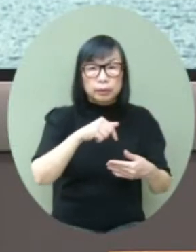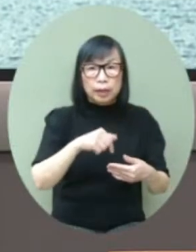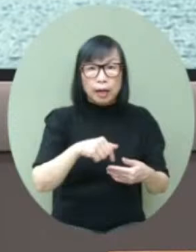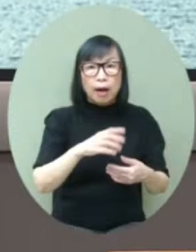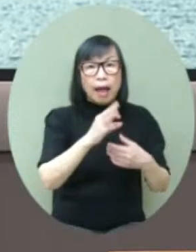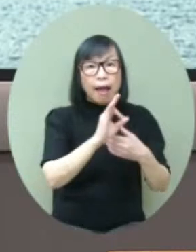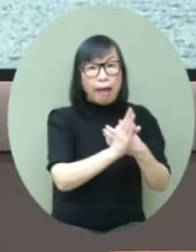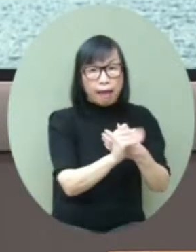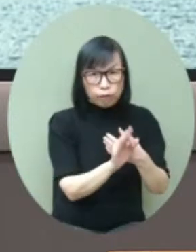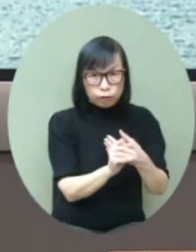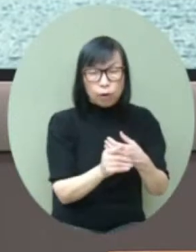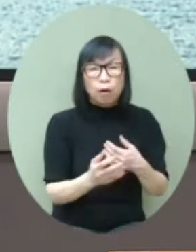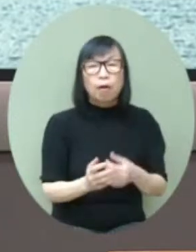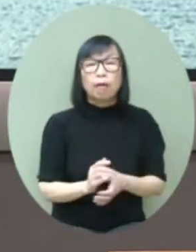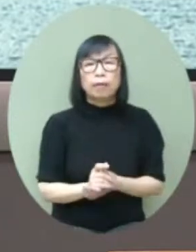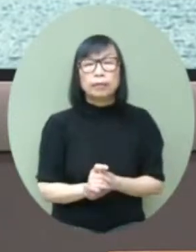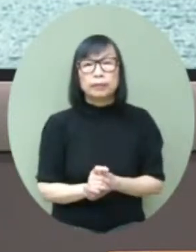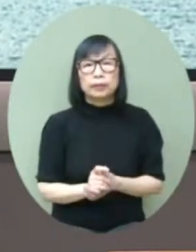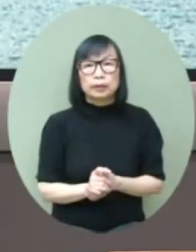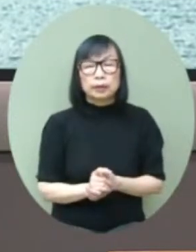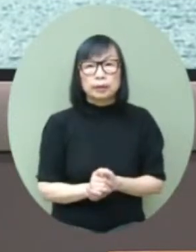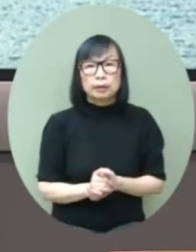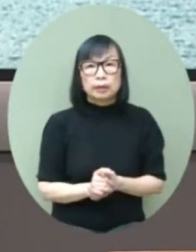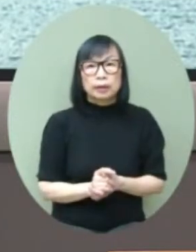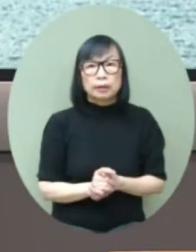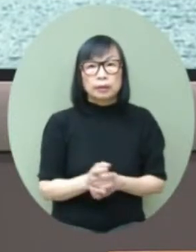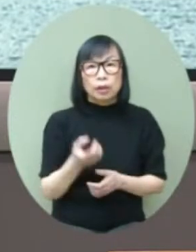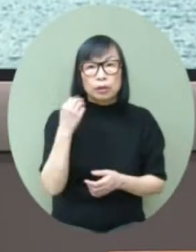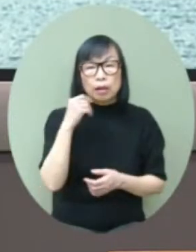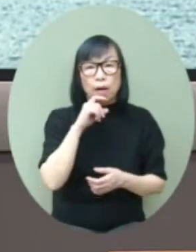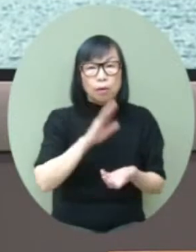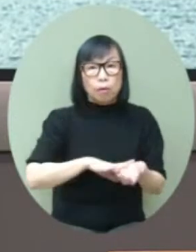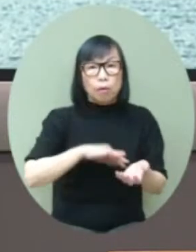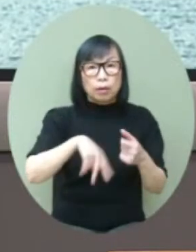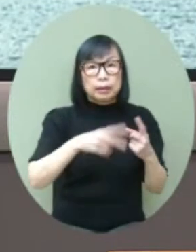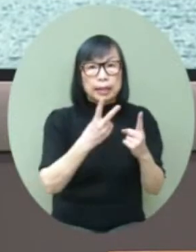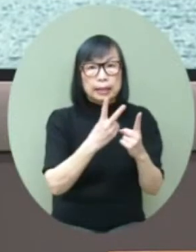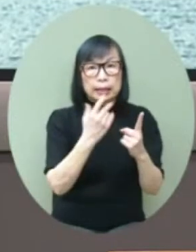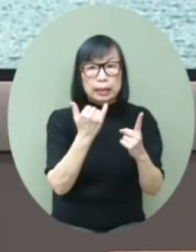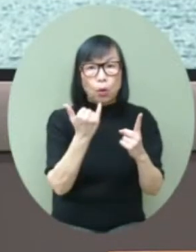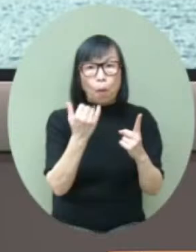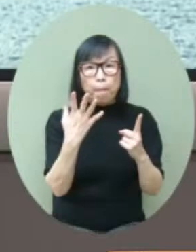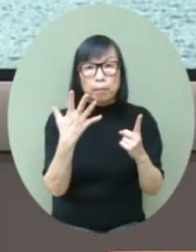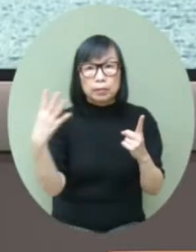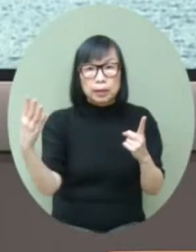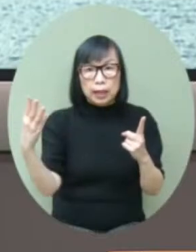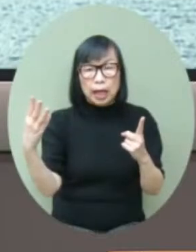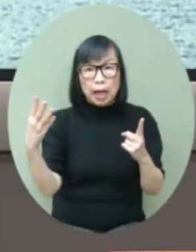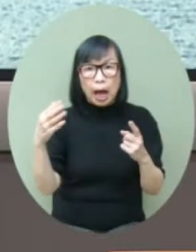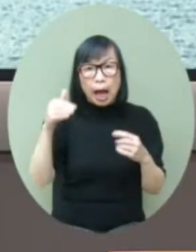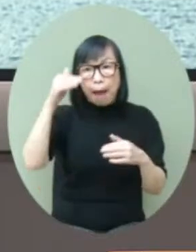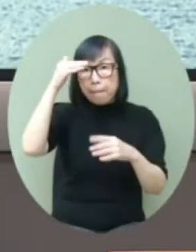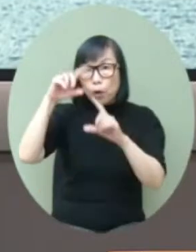Court of the Kam Fong House in Ma On Shan. We have one case,